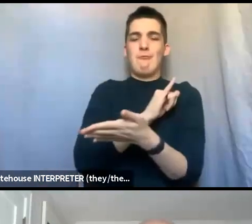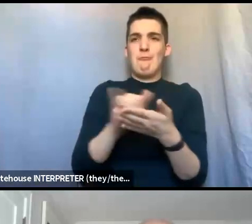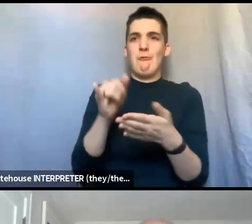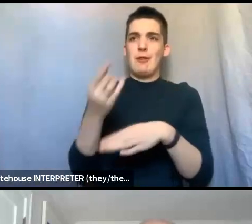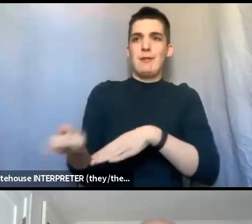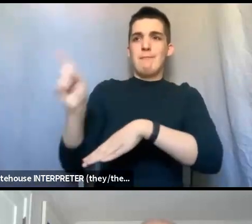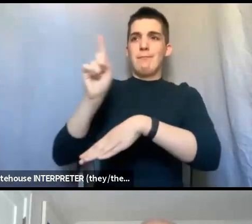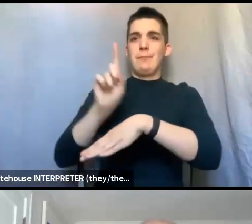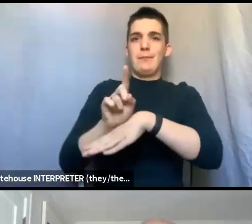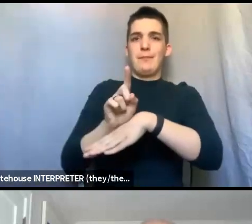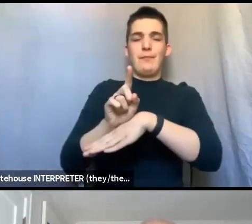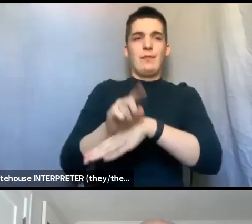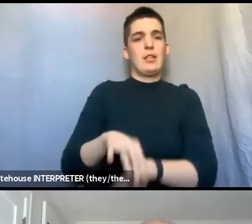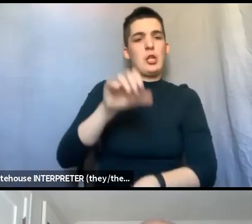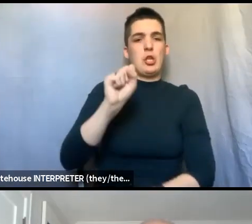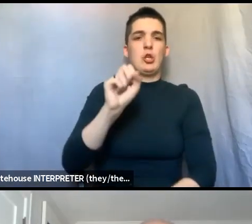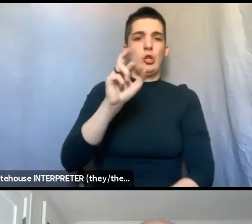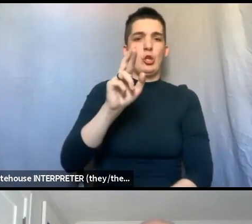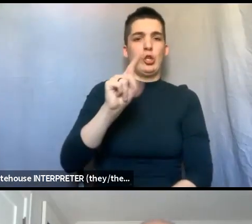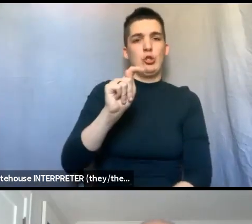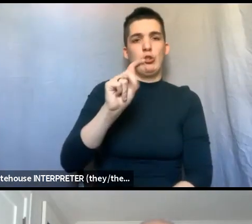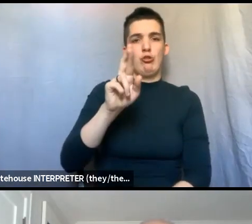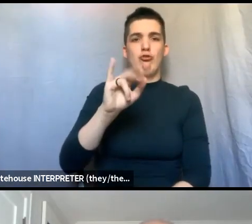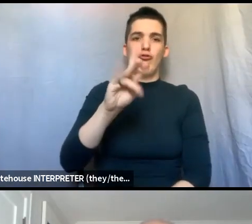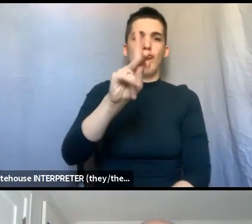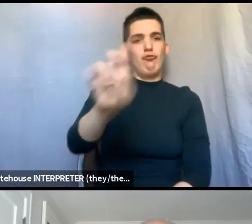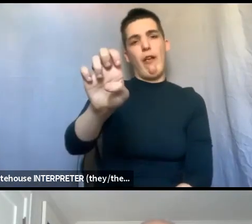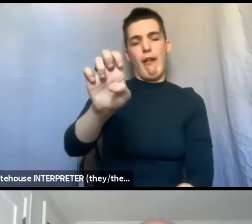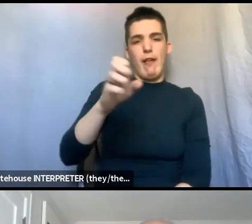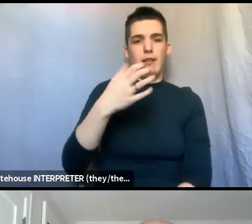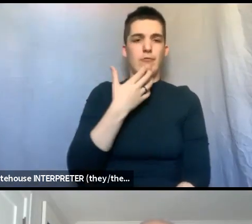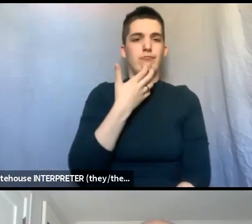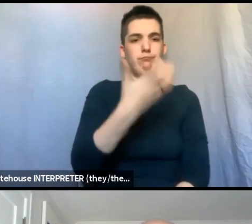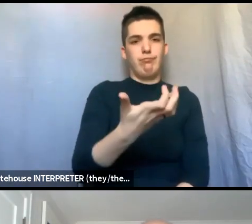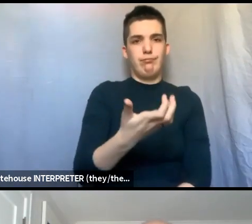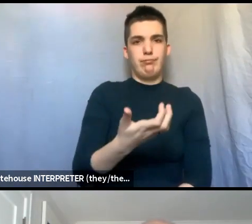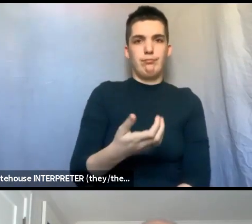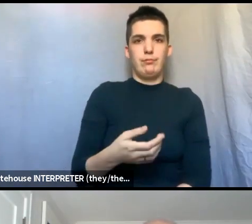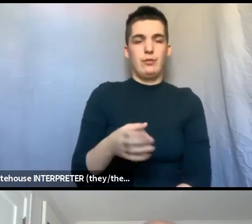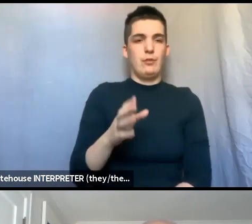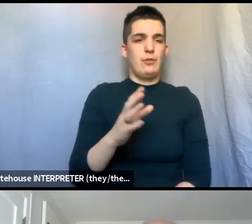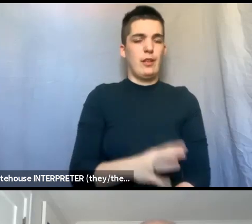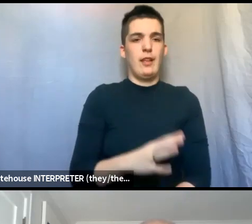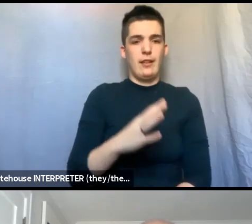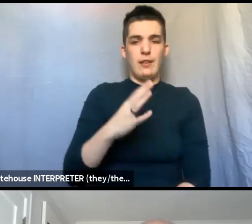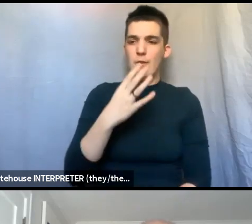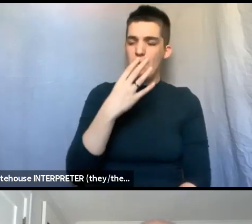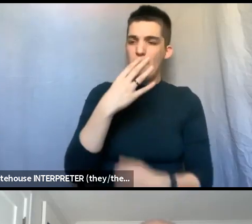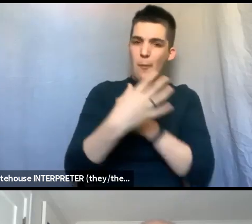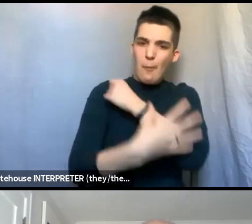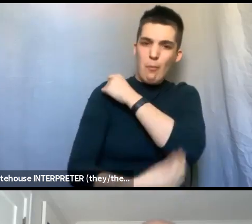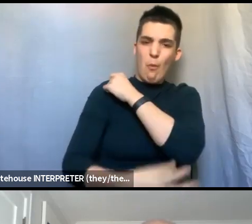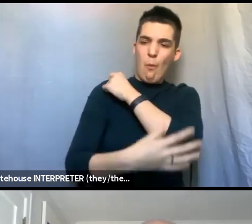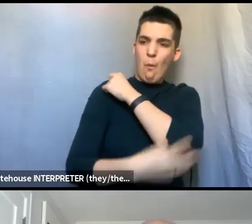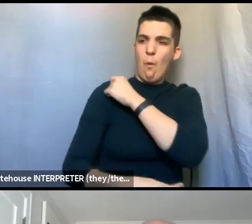out strike, and the entire audience of dirt poor Jewish immigrants stood up and said